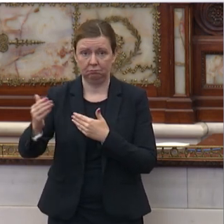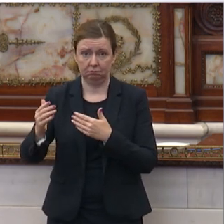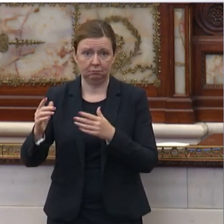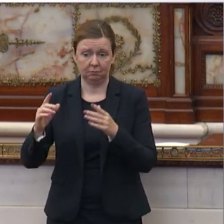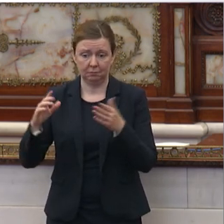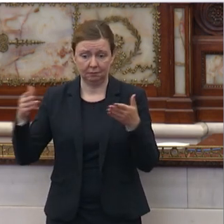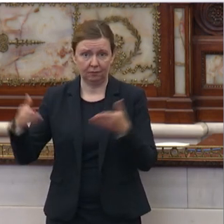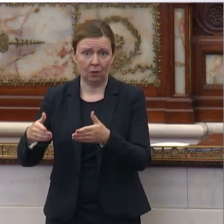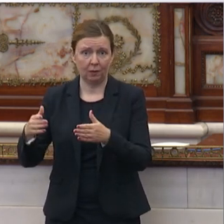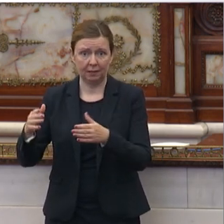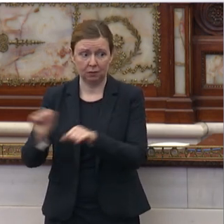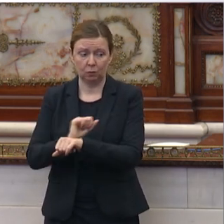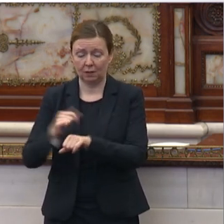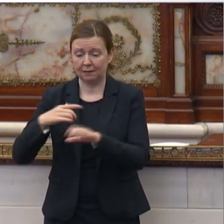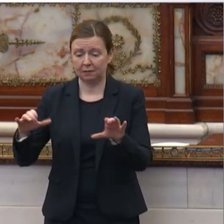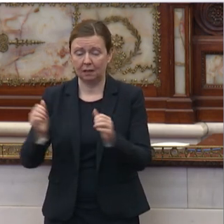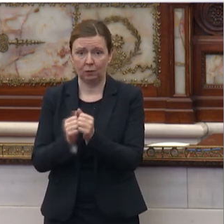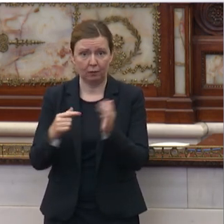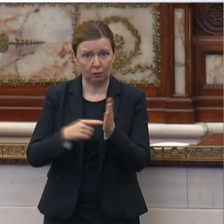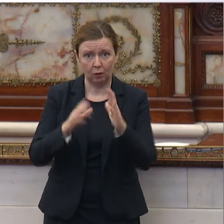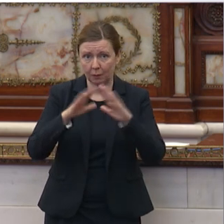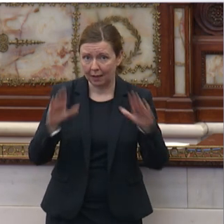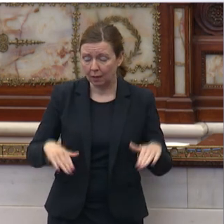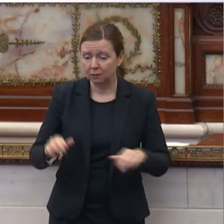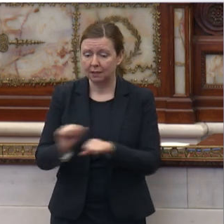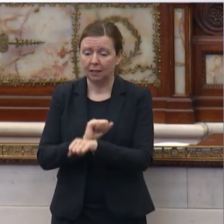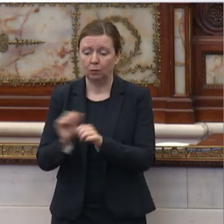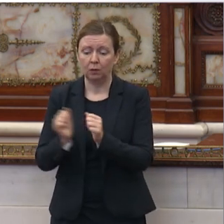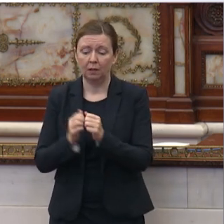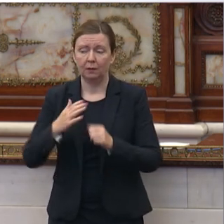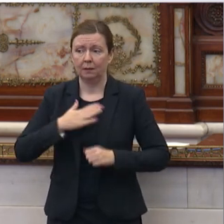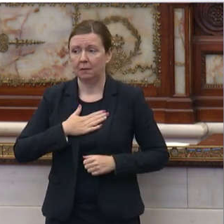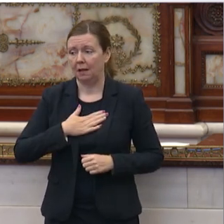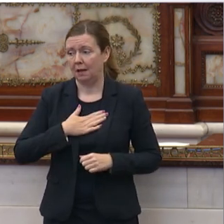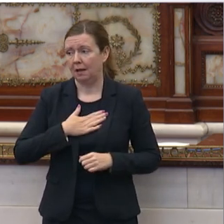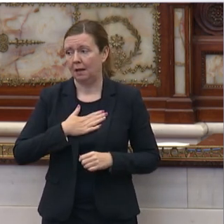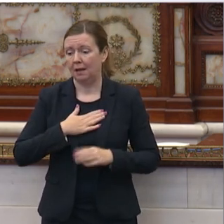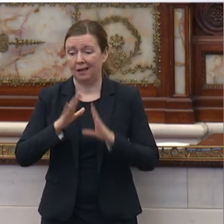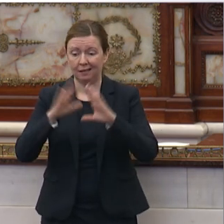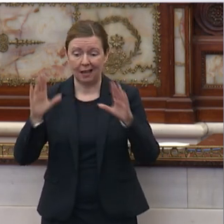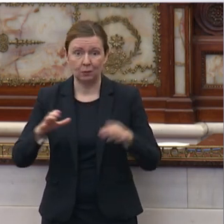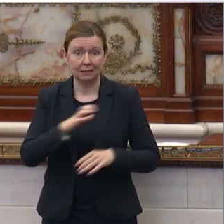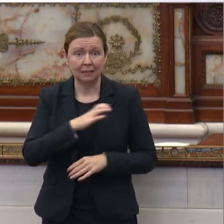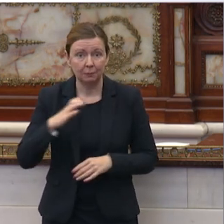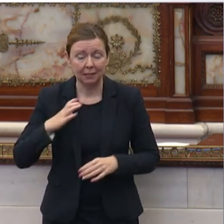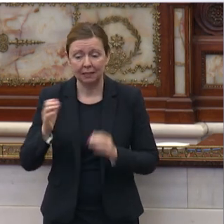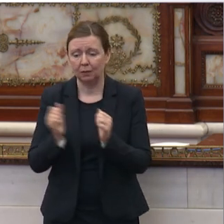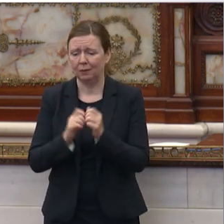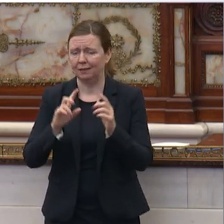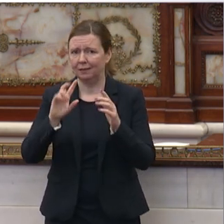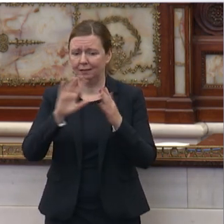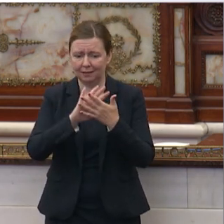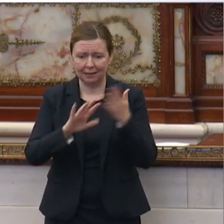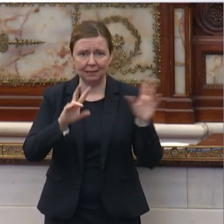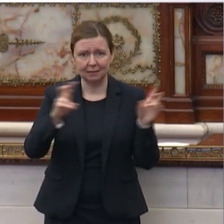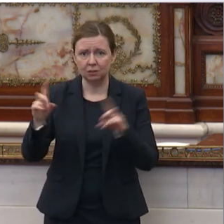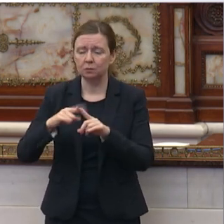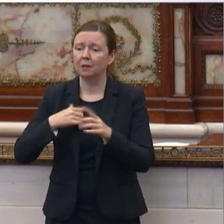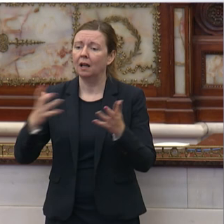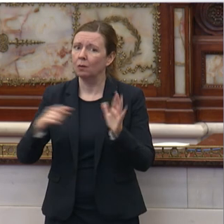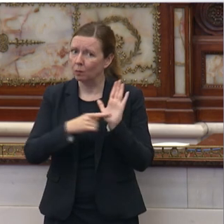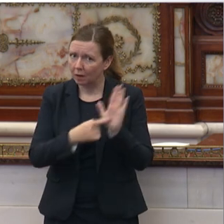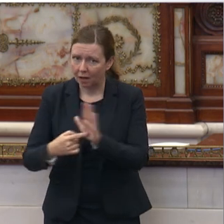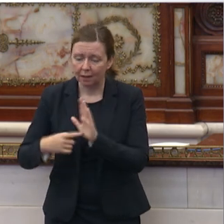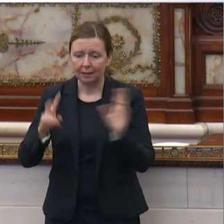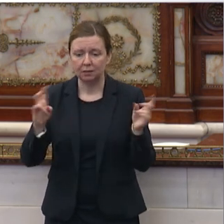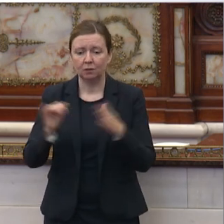work that I've done around affordable housing and working with the housing committee around these issues. But I want to bring to light an